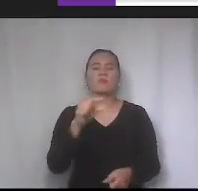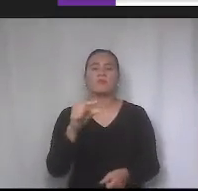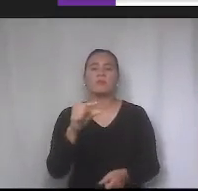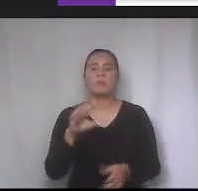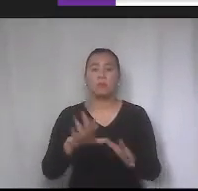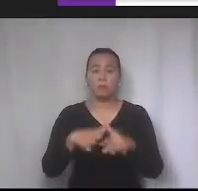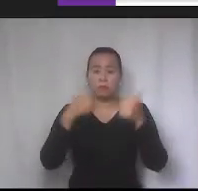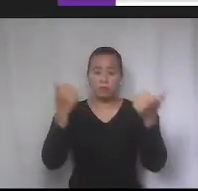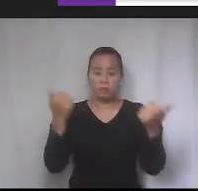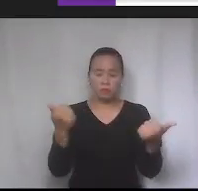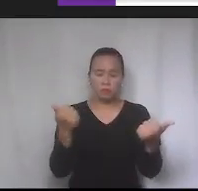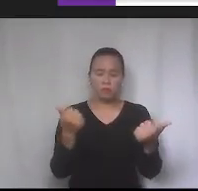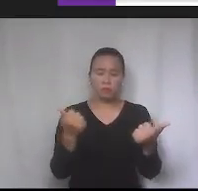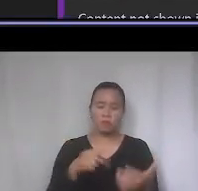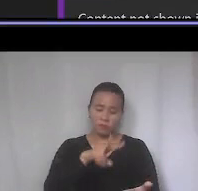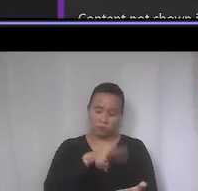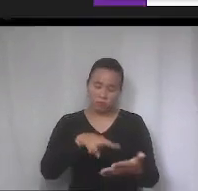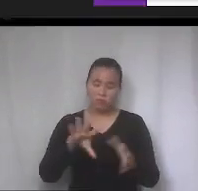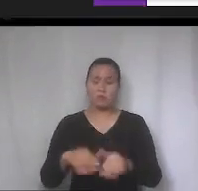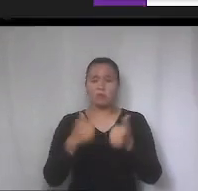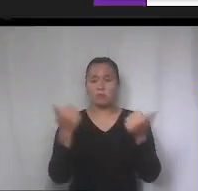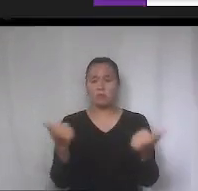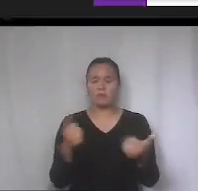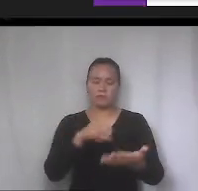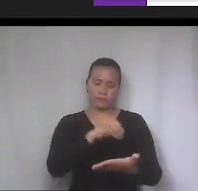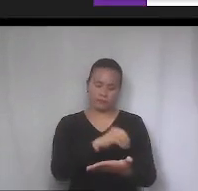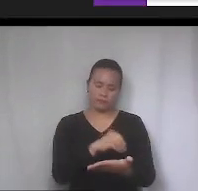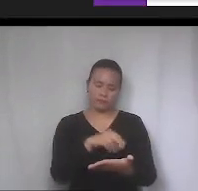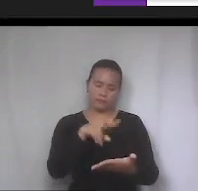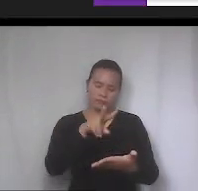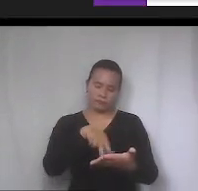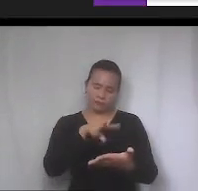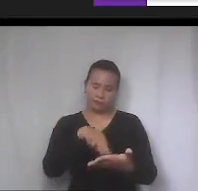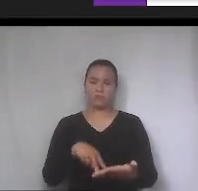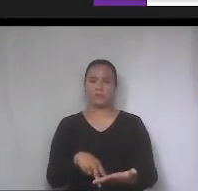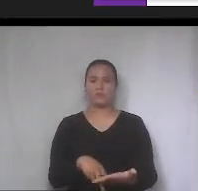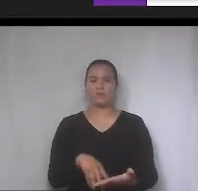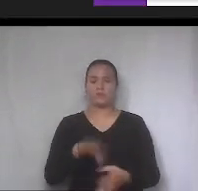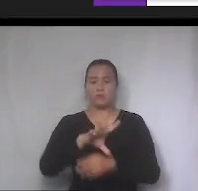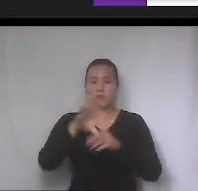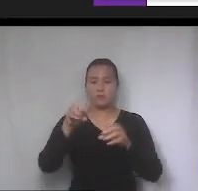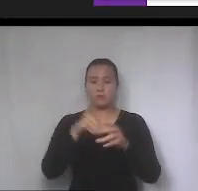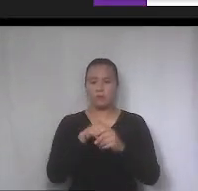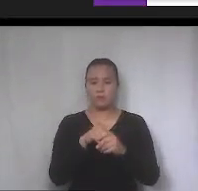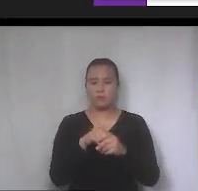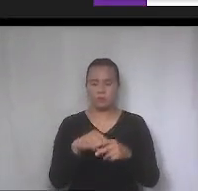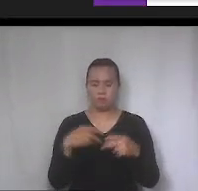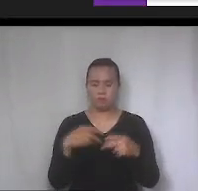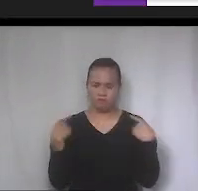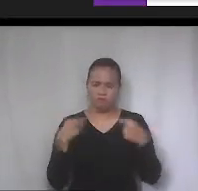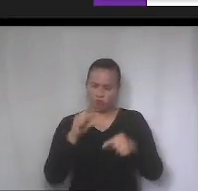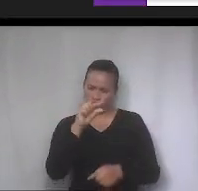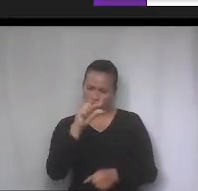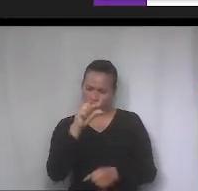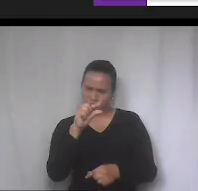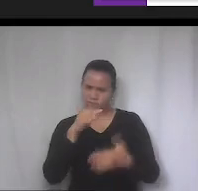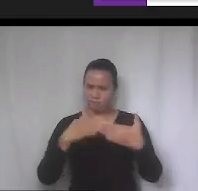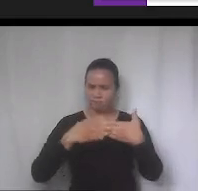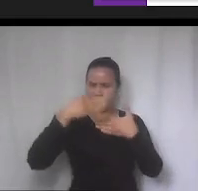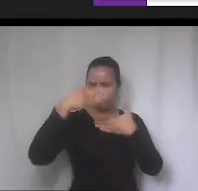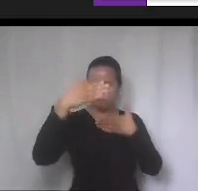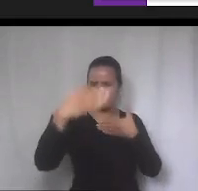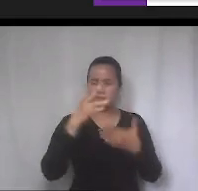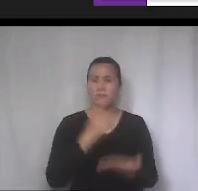read, how to write. The content area reading programs, however, go a little beyond by helping us